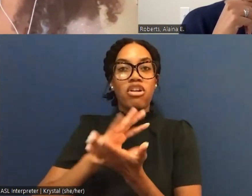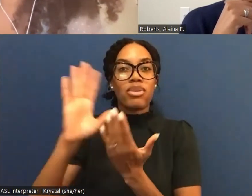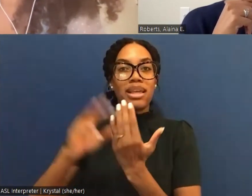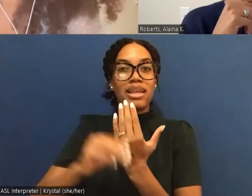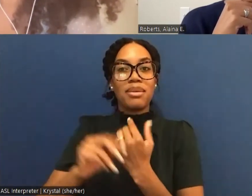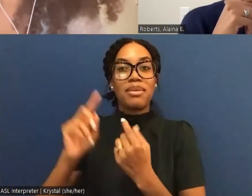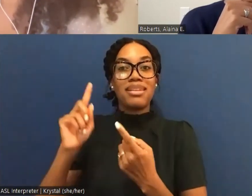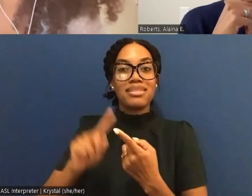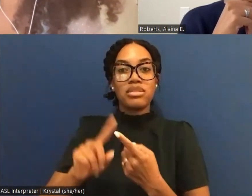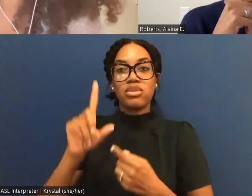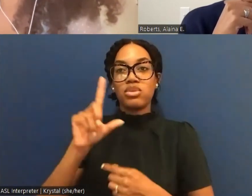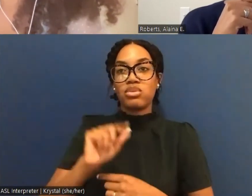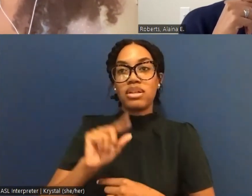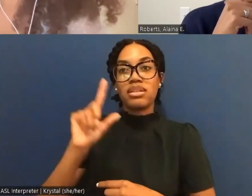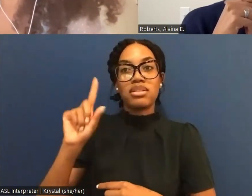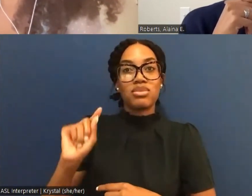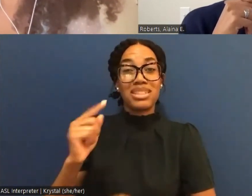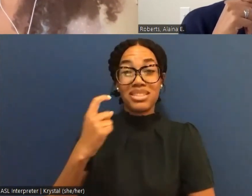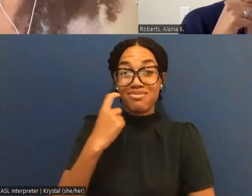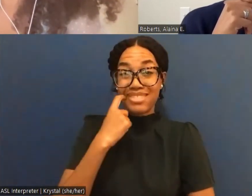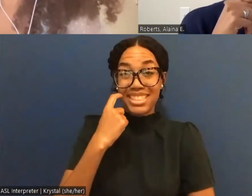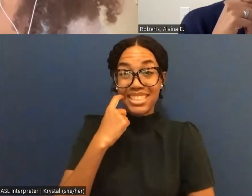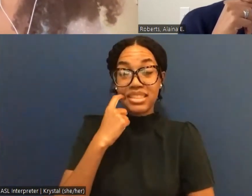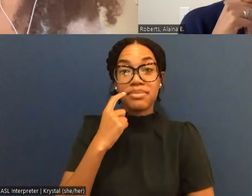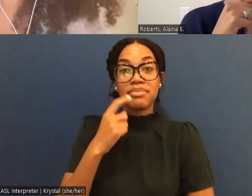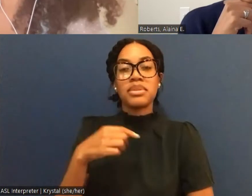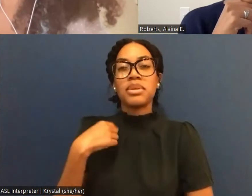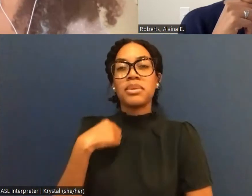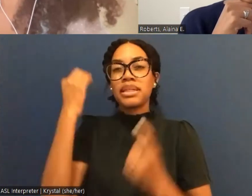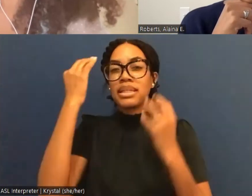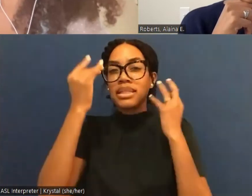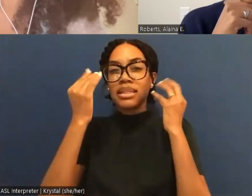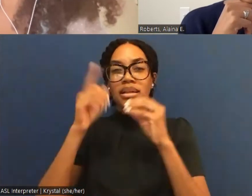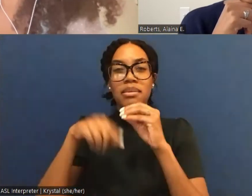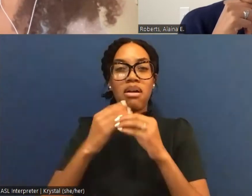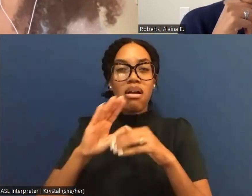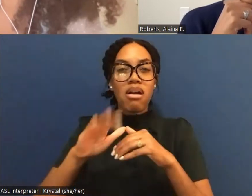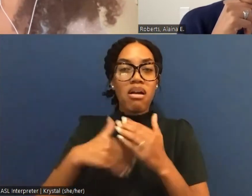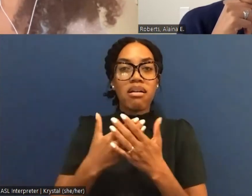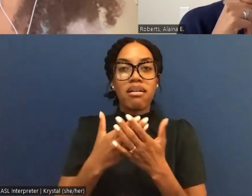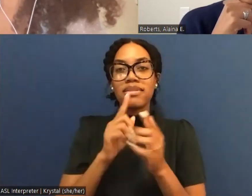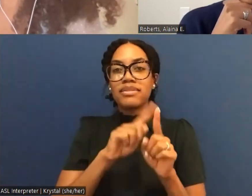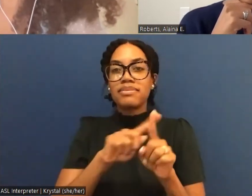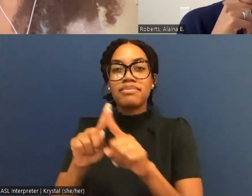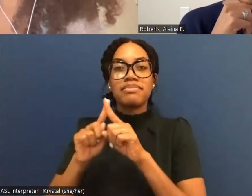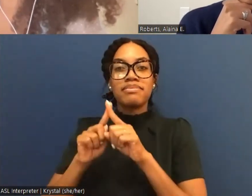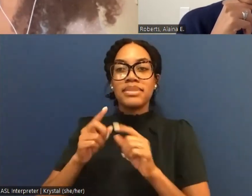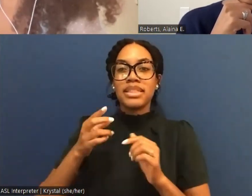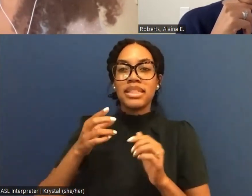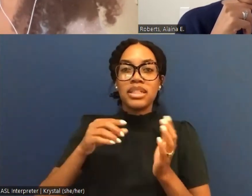the newspaper articles and all of the archives that were essentially put away